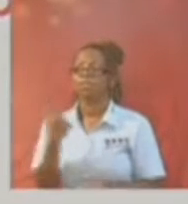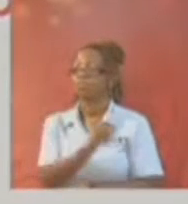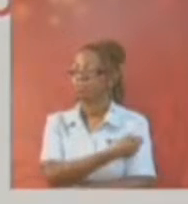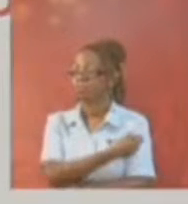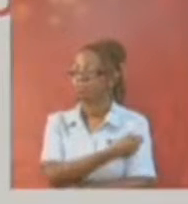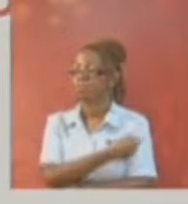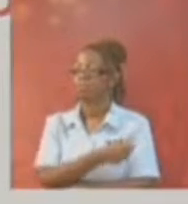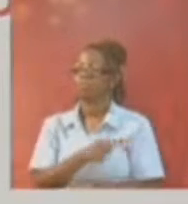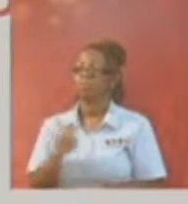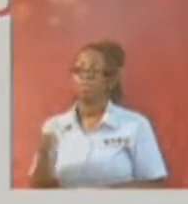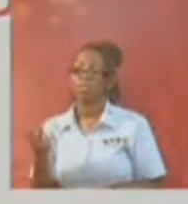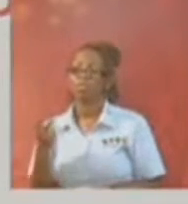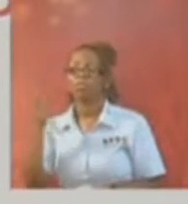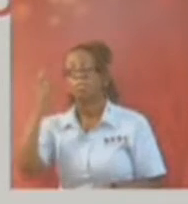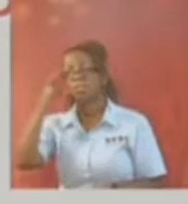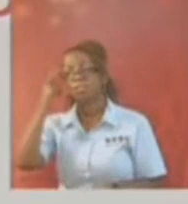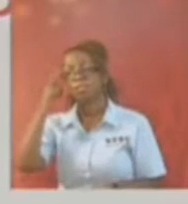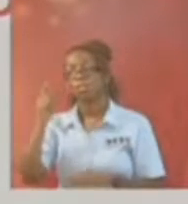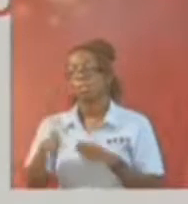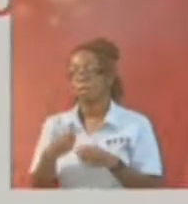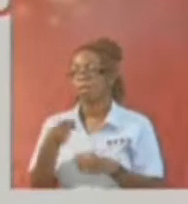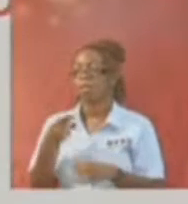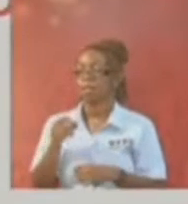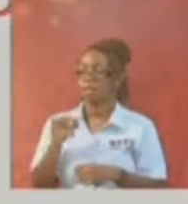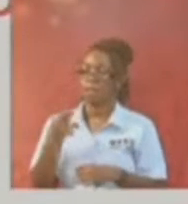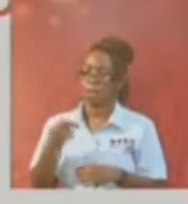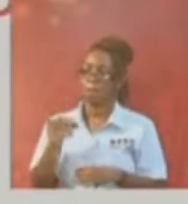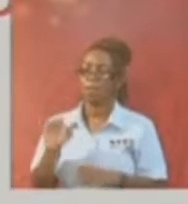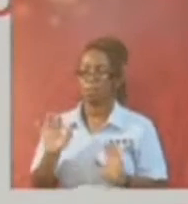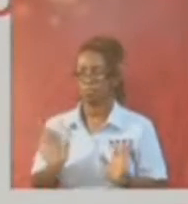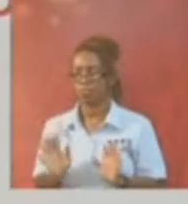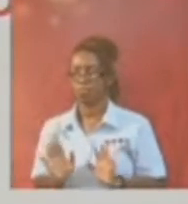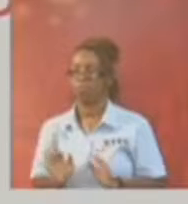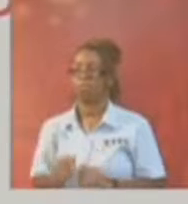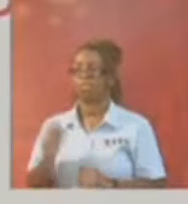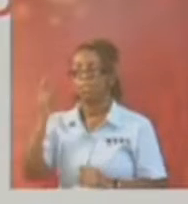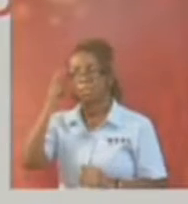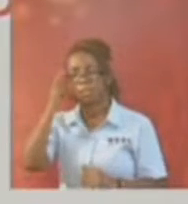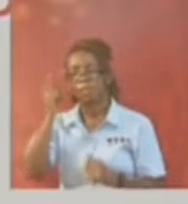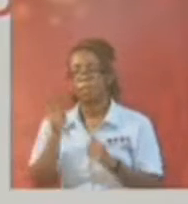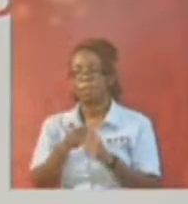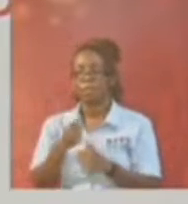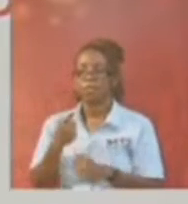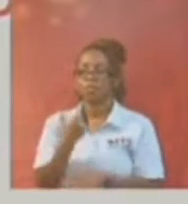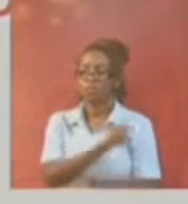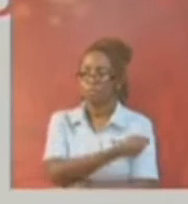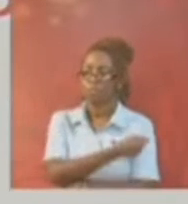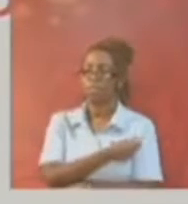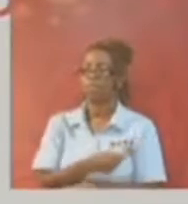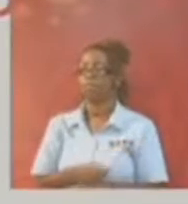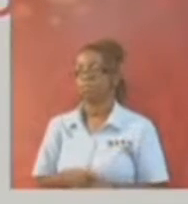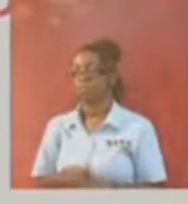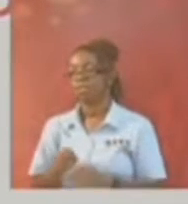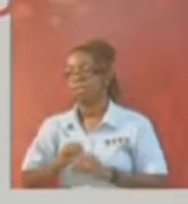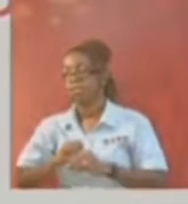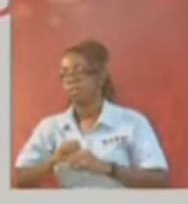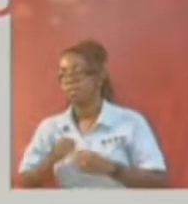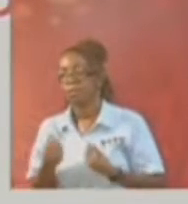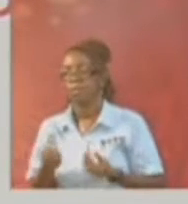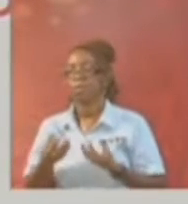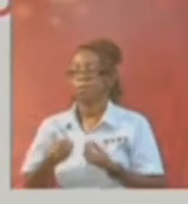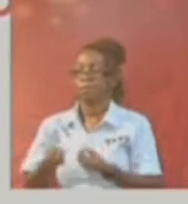us there, but the next sets of vaccines that become available and that are distributed should get us closer to